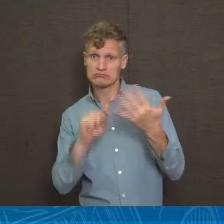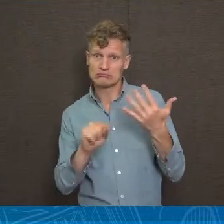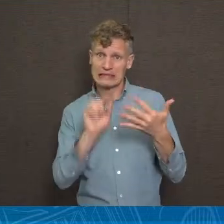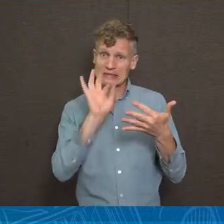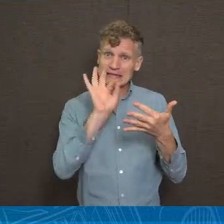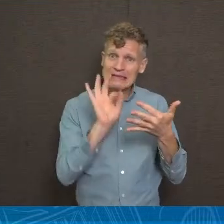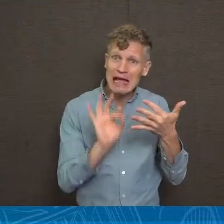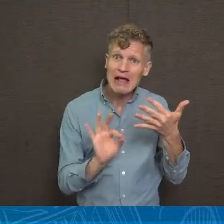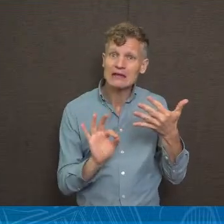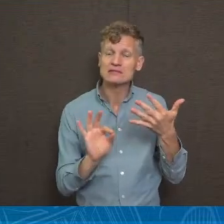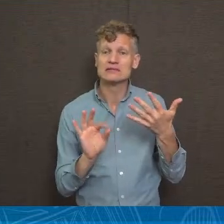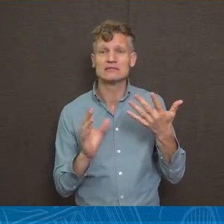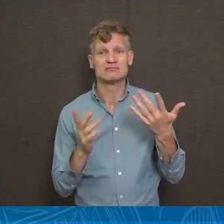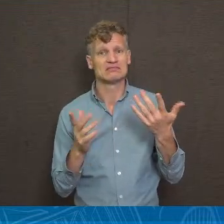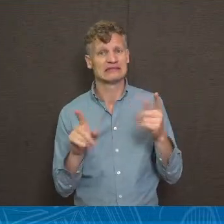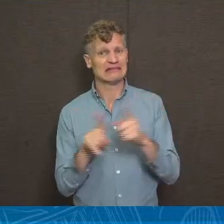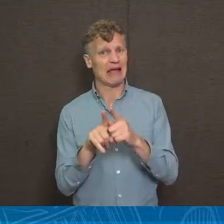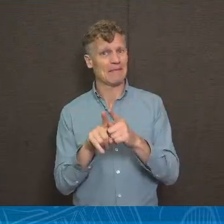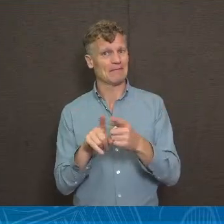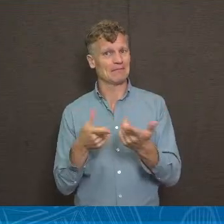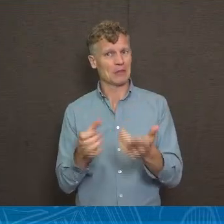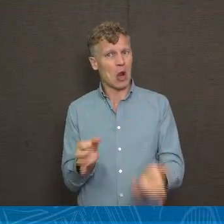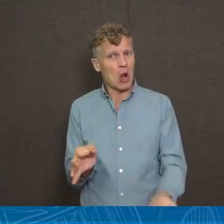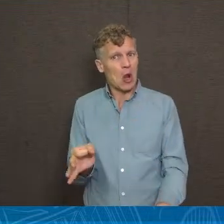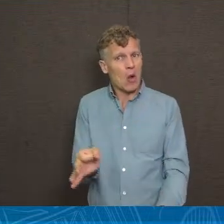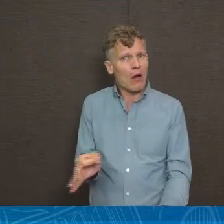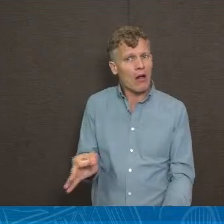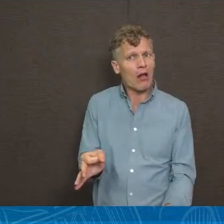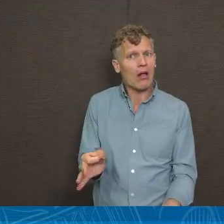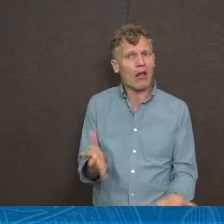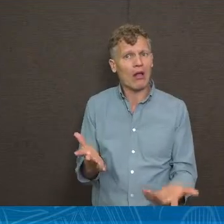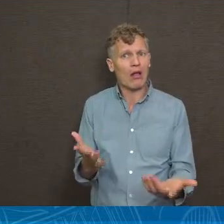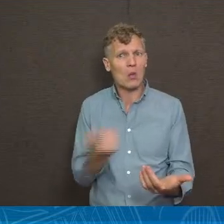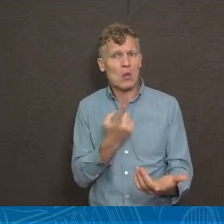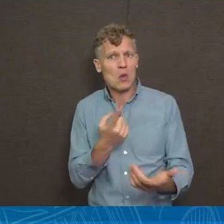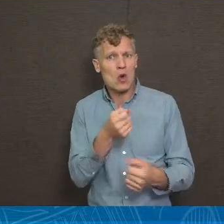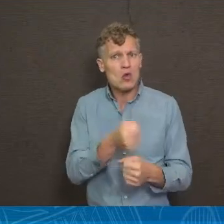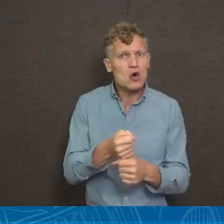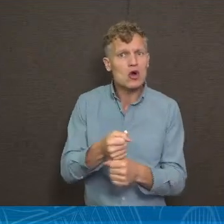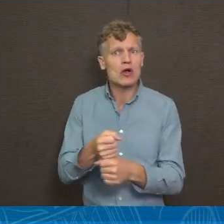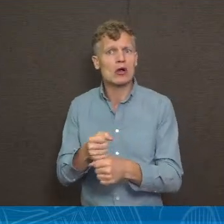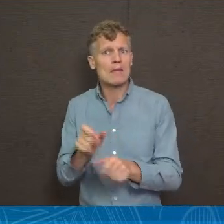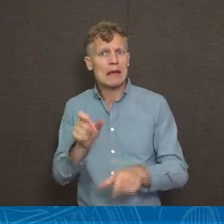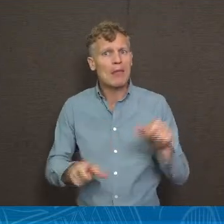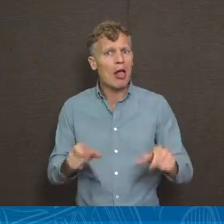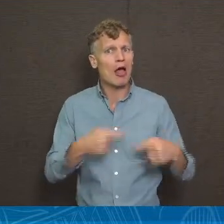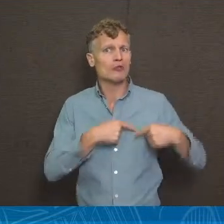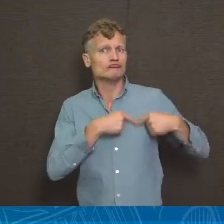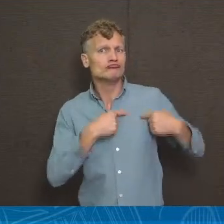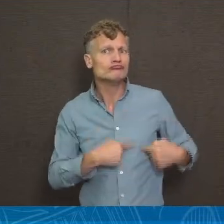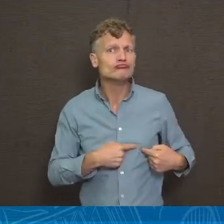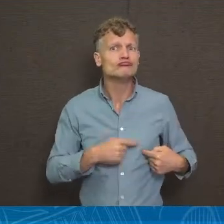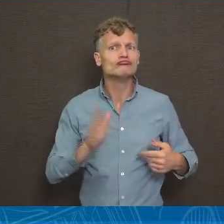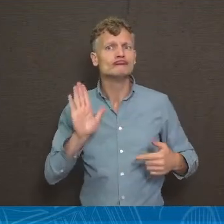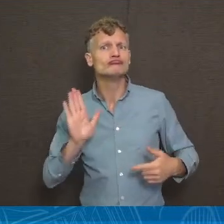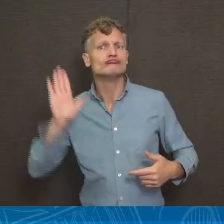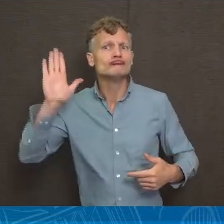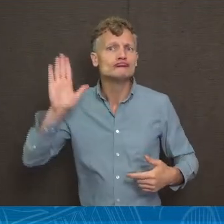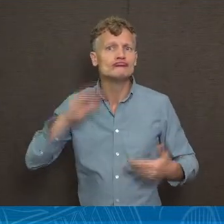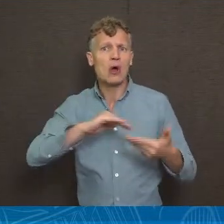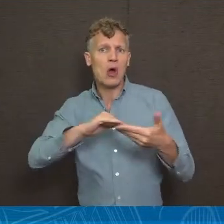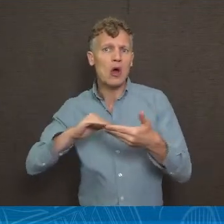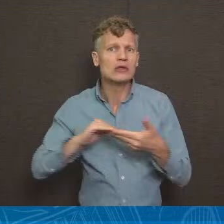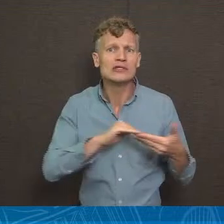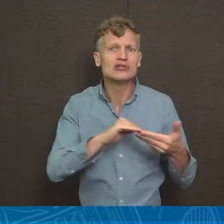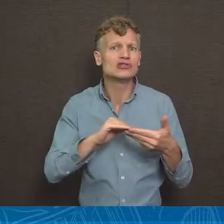grassroots level. The committee to assess the due diligence is formed from the. There should be maybe some person from